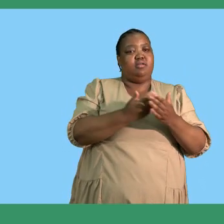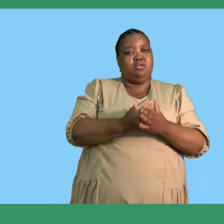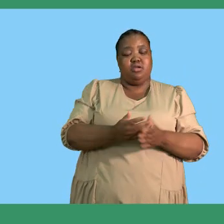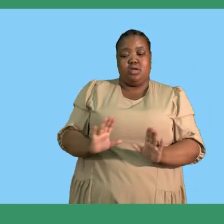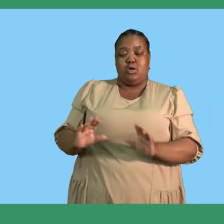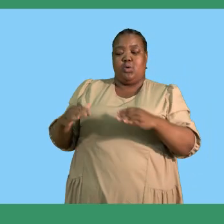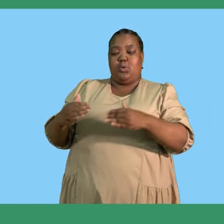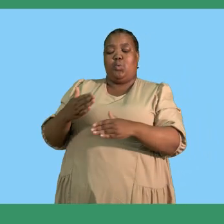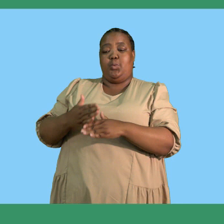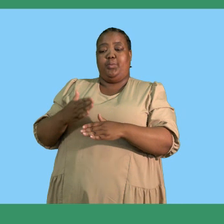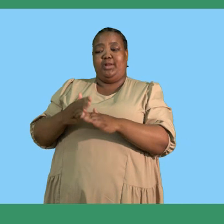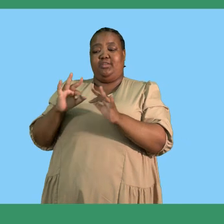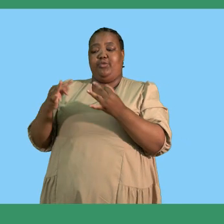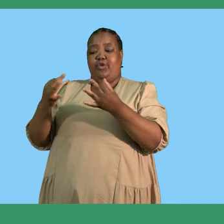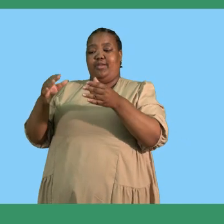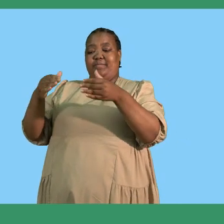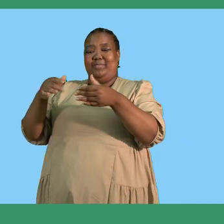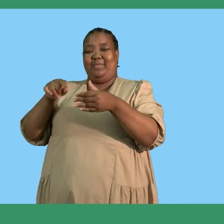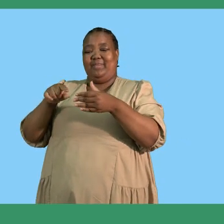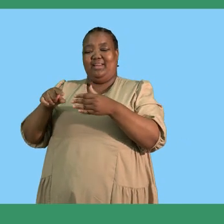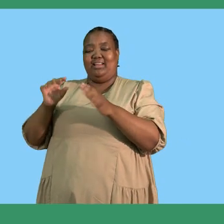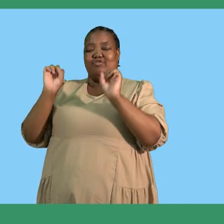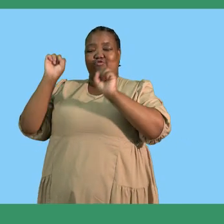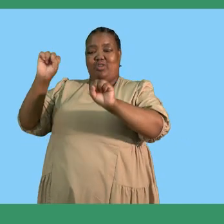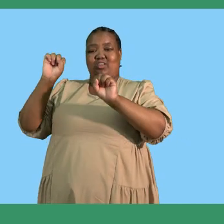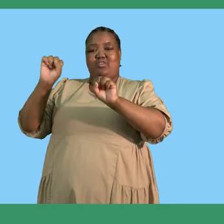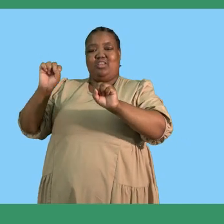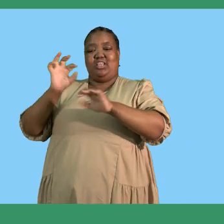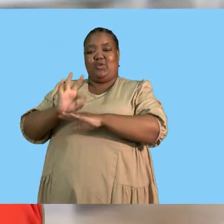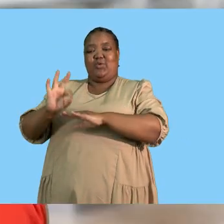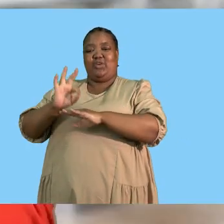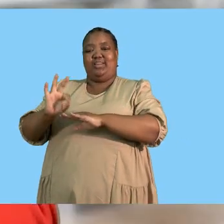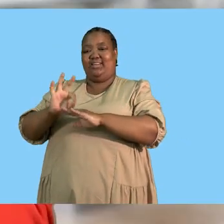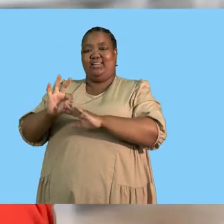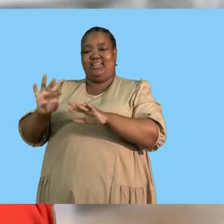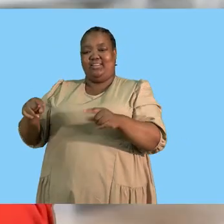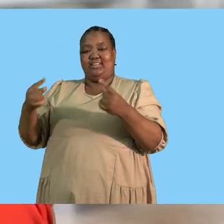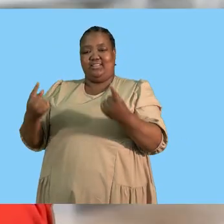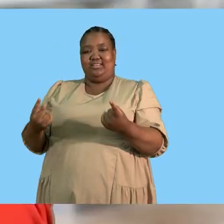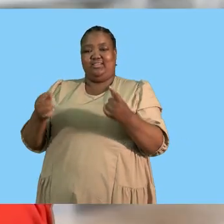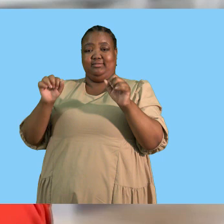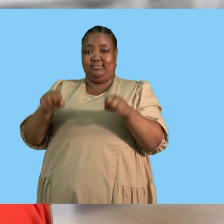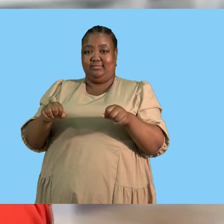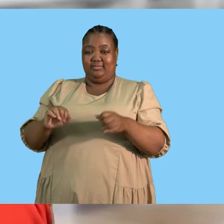whereas a workplace forum cannot organize a strike. Now I am going to